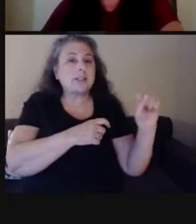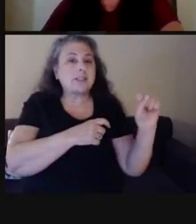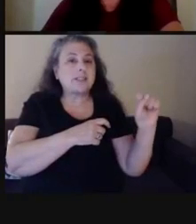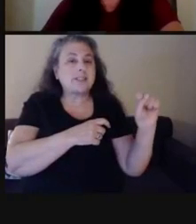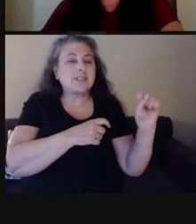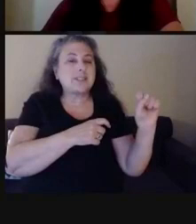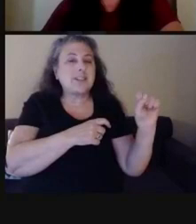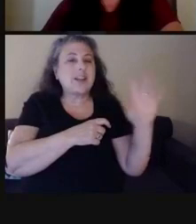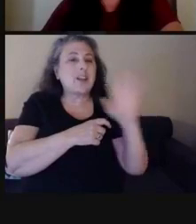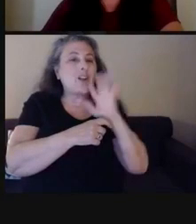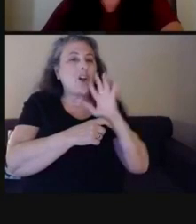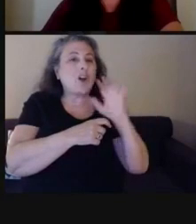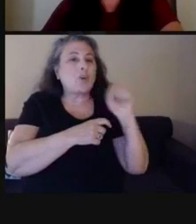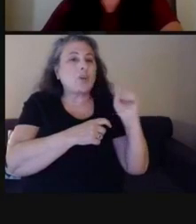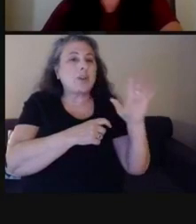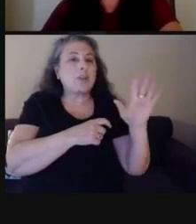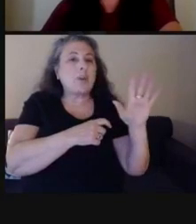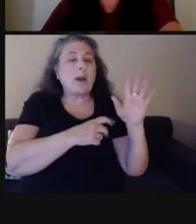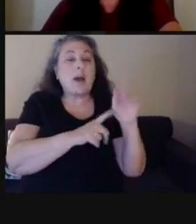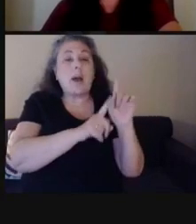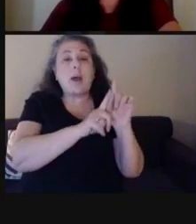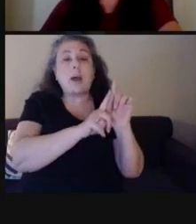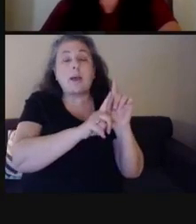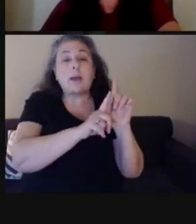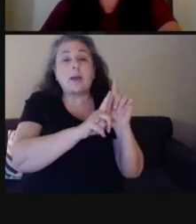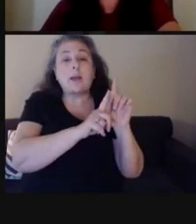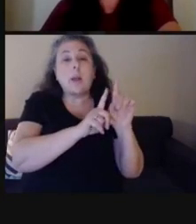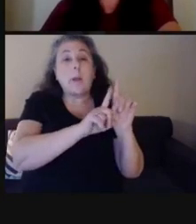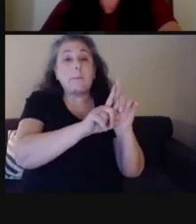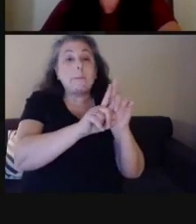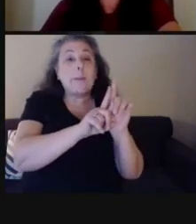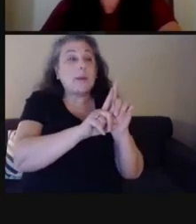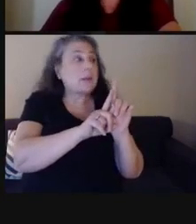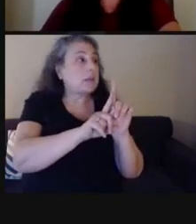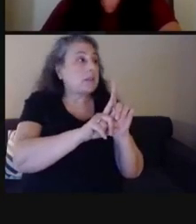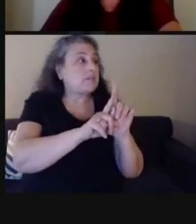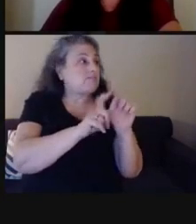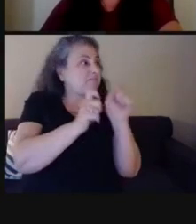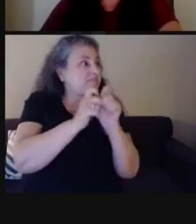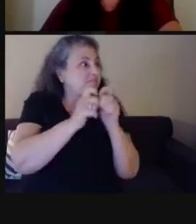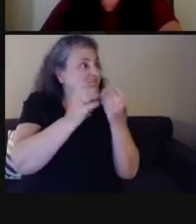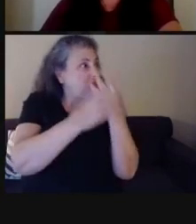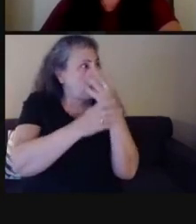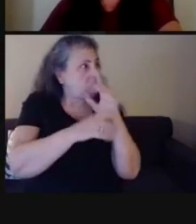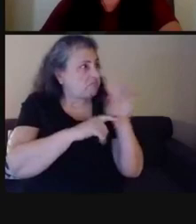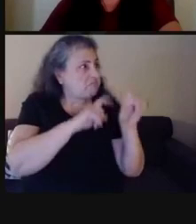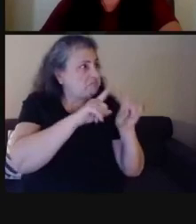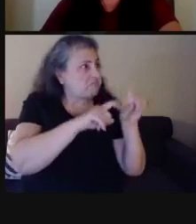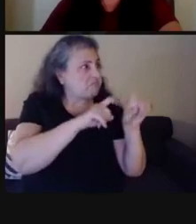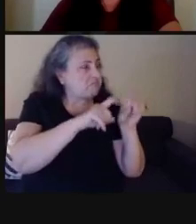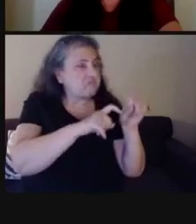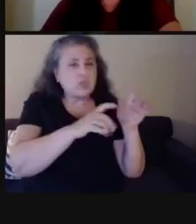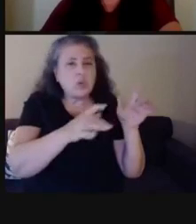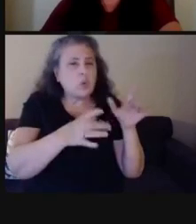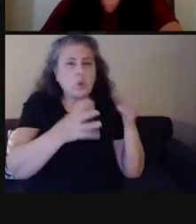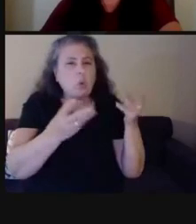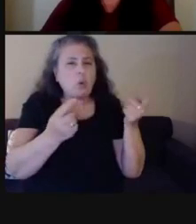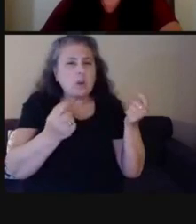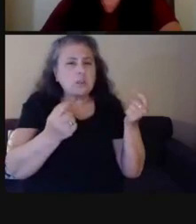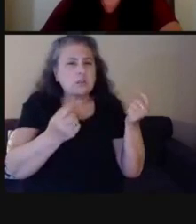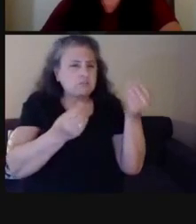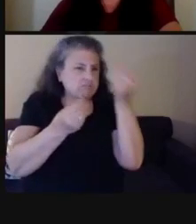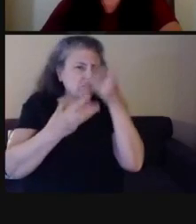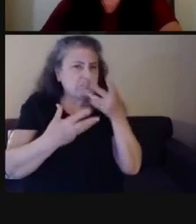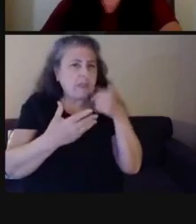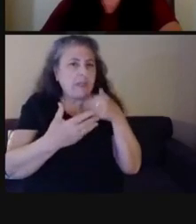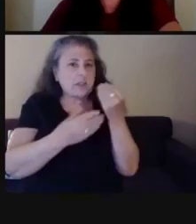and talk with my mentor and ask about a particular plant and ask my mentor, what can you tell me